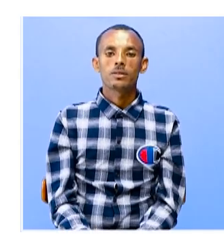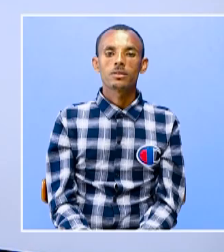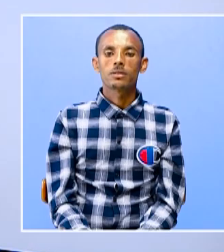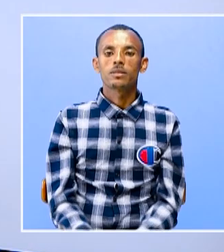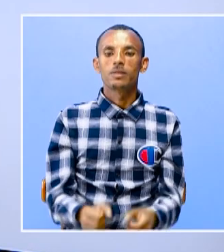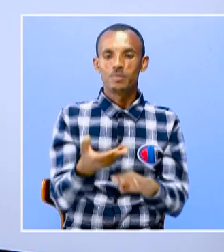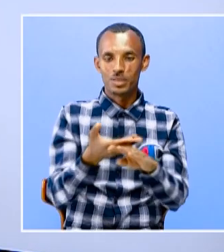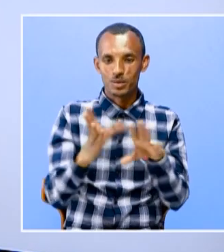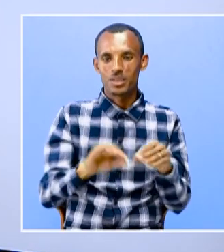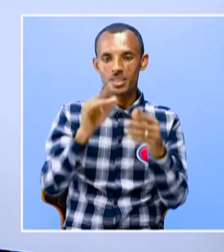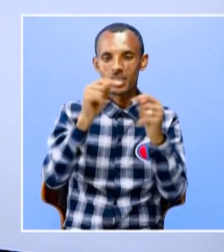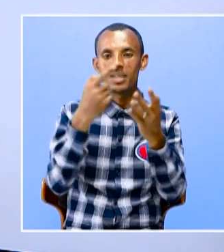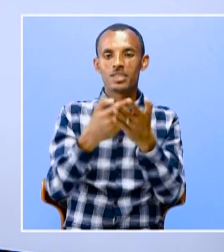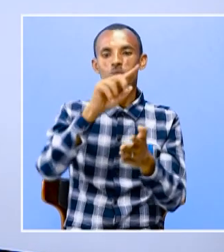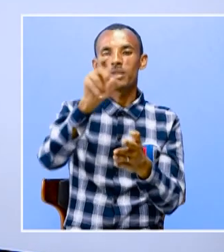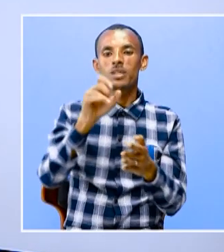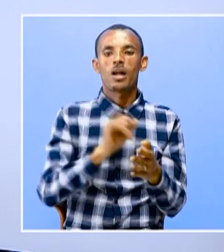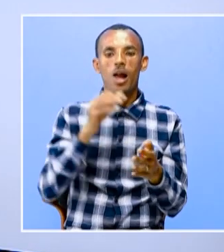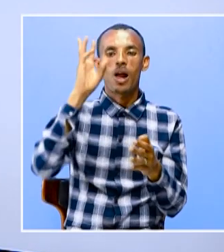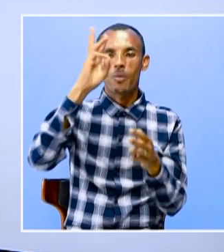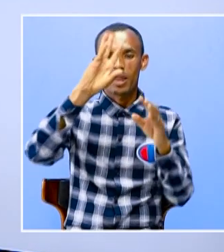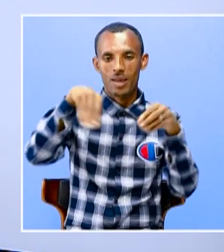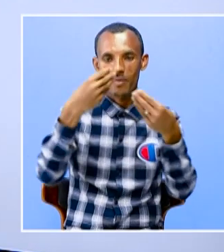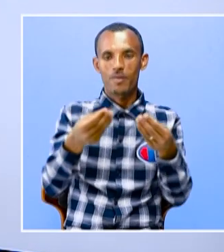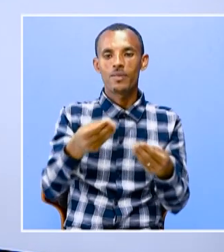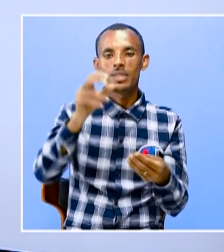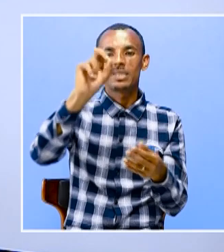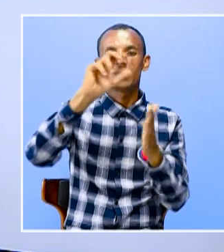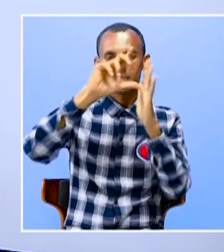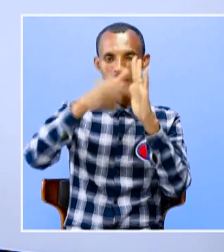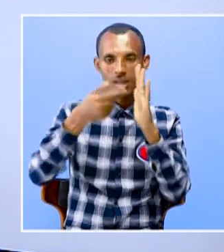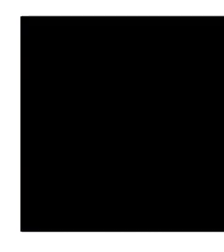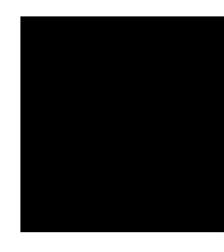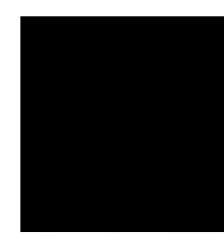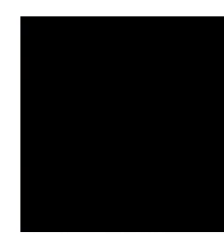Please students, try this question. I will give you 30 seconds for this.